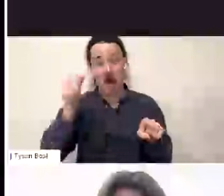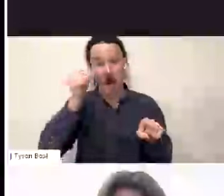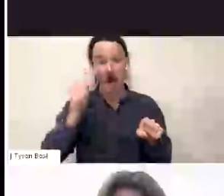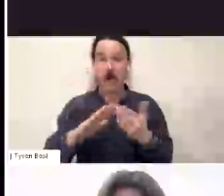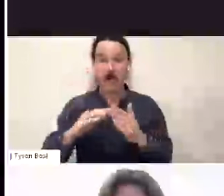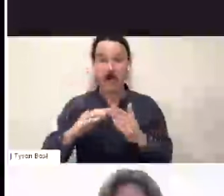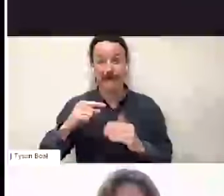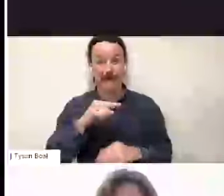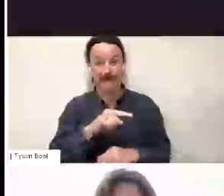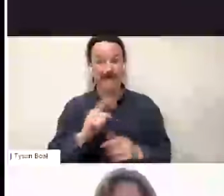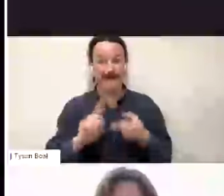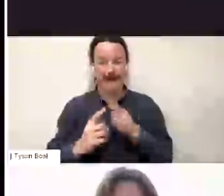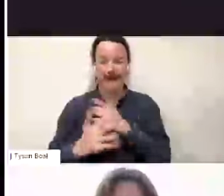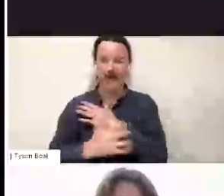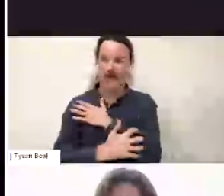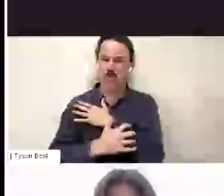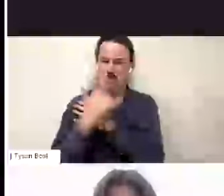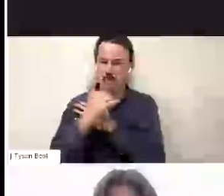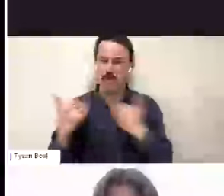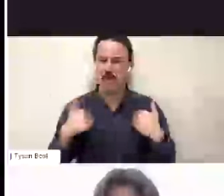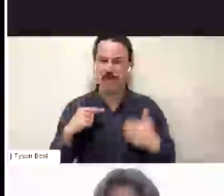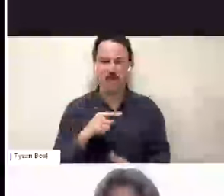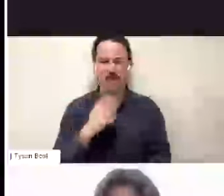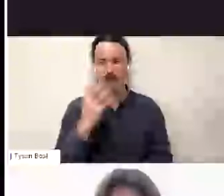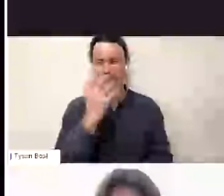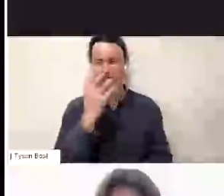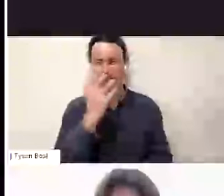but it obviously, as you get into regional remote parts of the